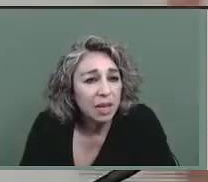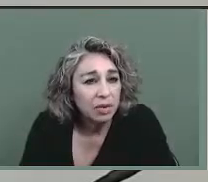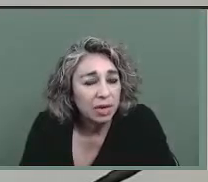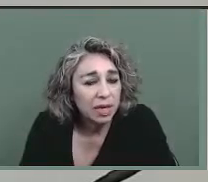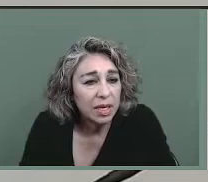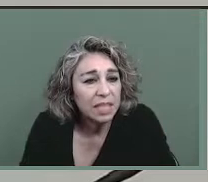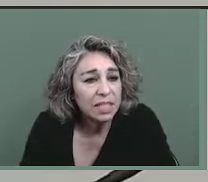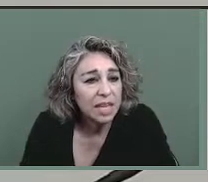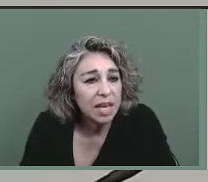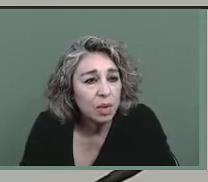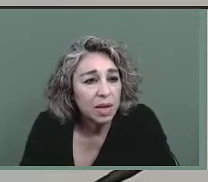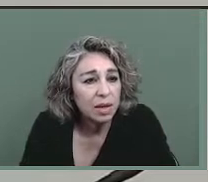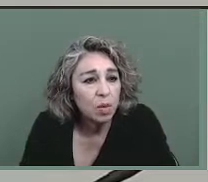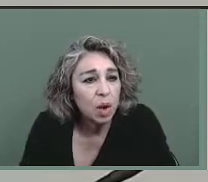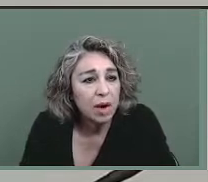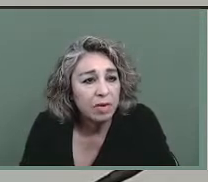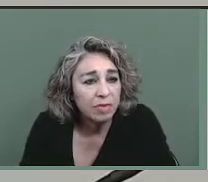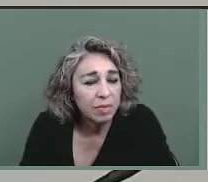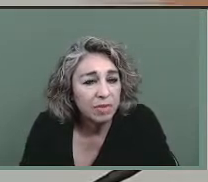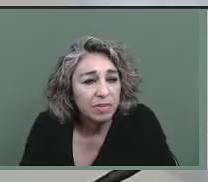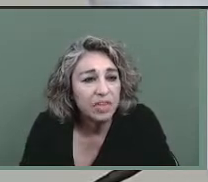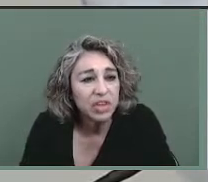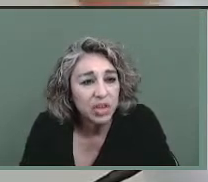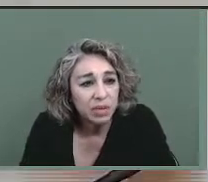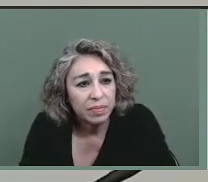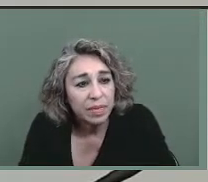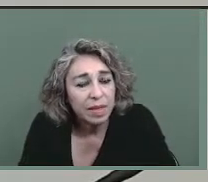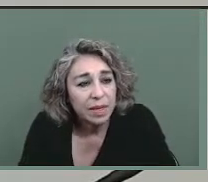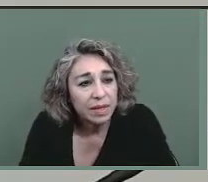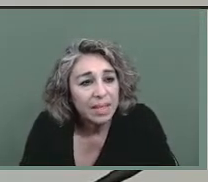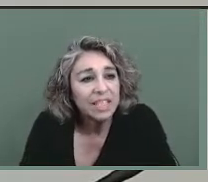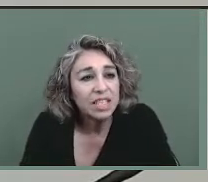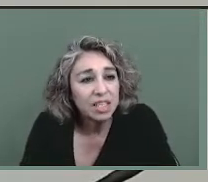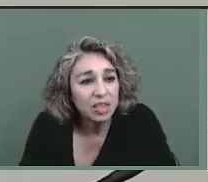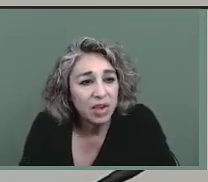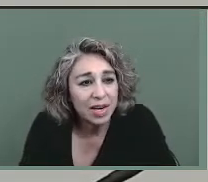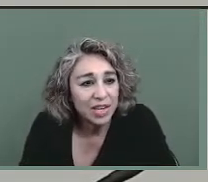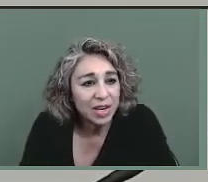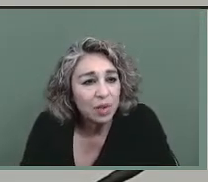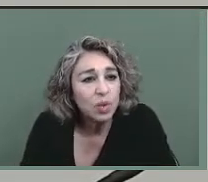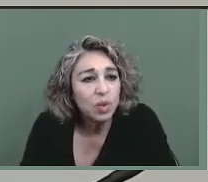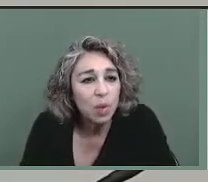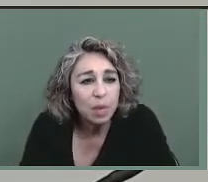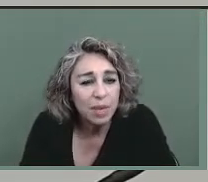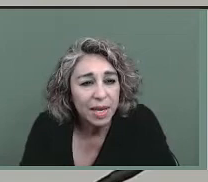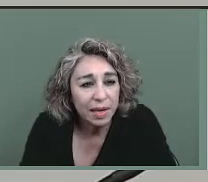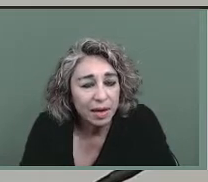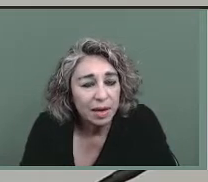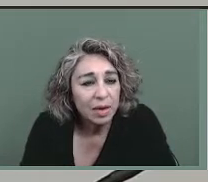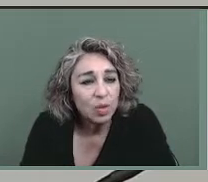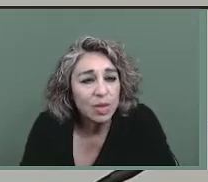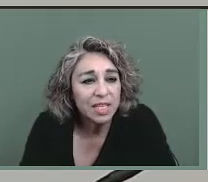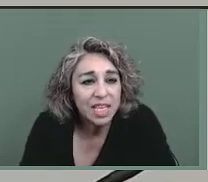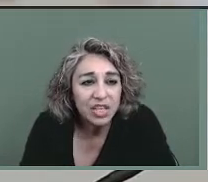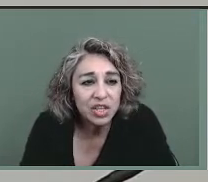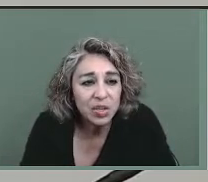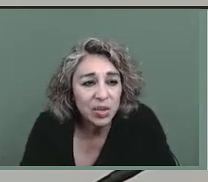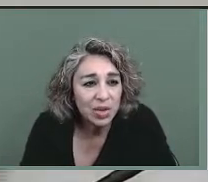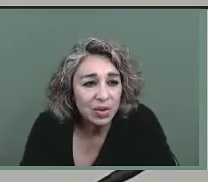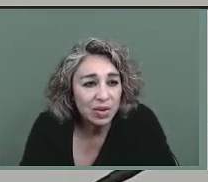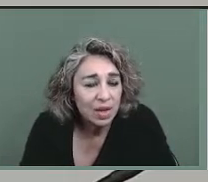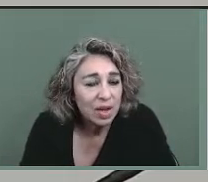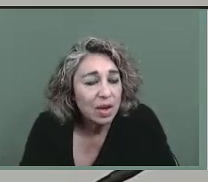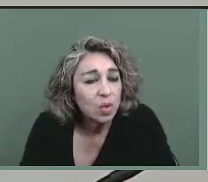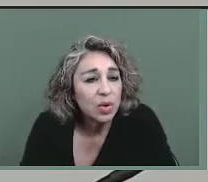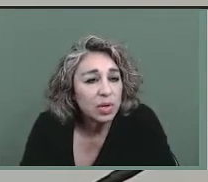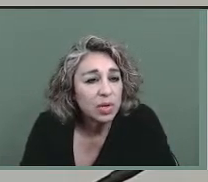be alone. Let's take away the water from the fish. That's the strategy. With well-being, with attention to the